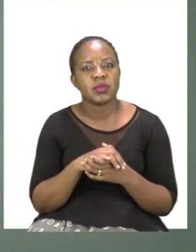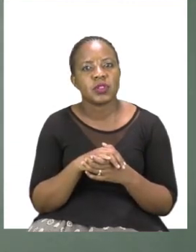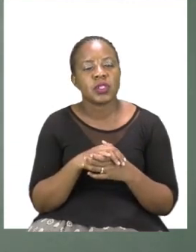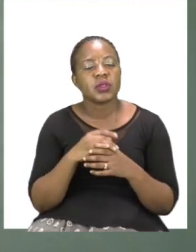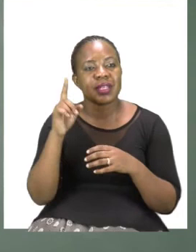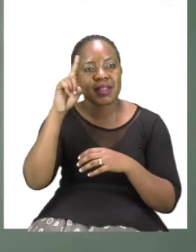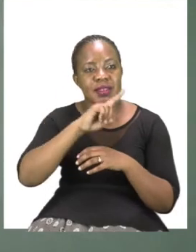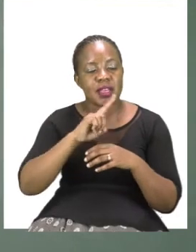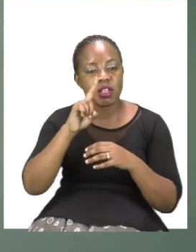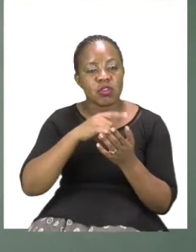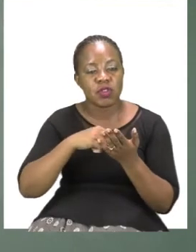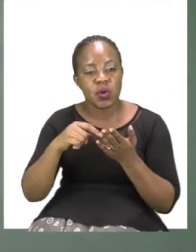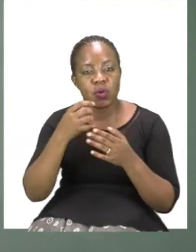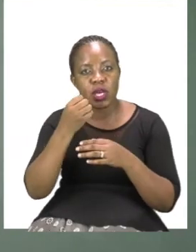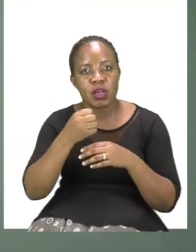have Monday,